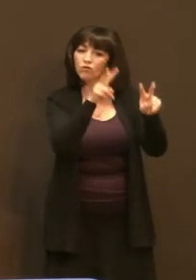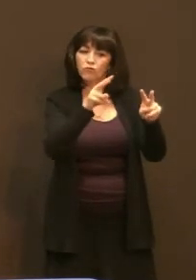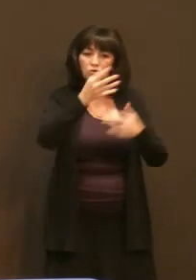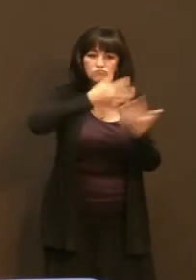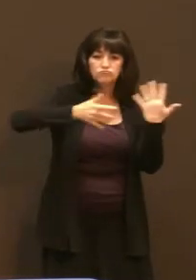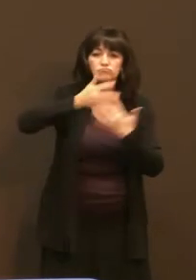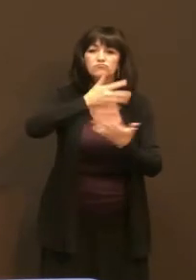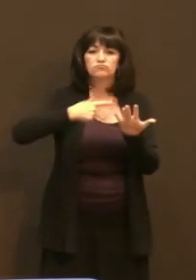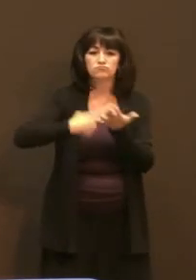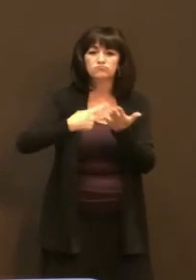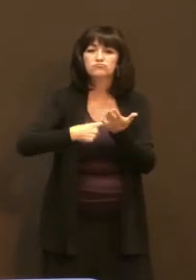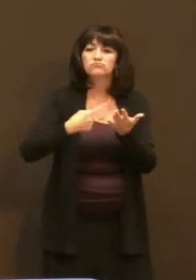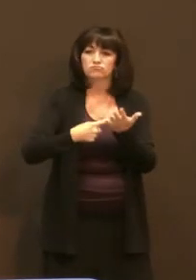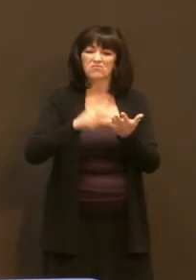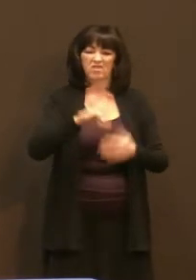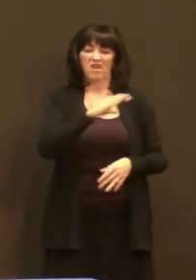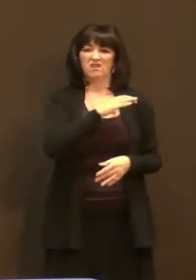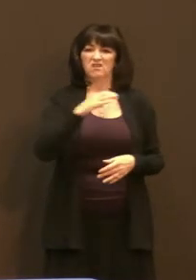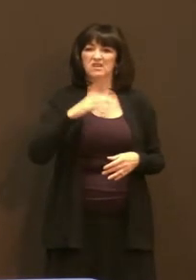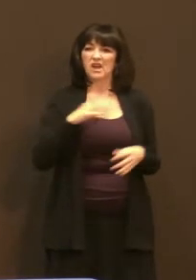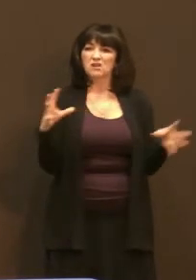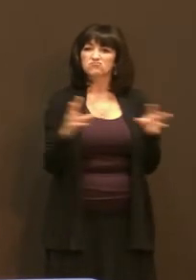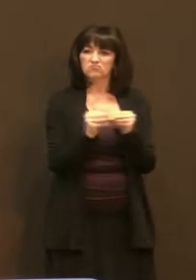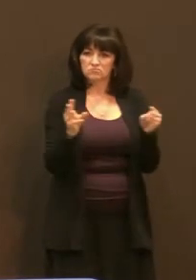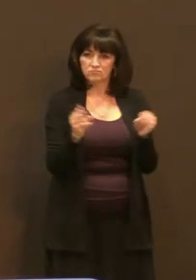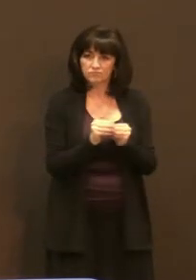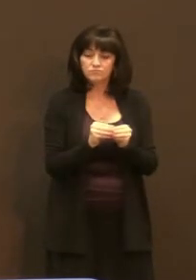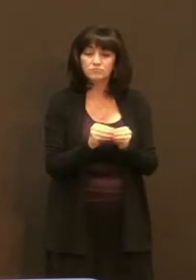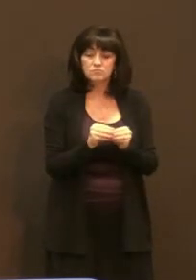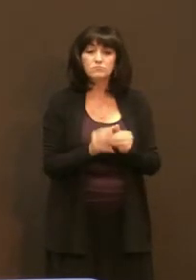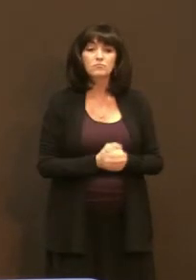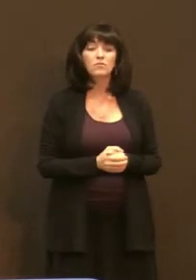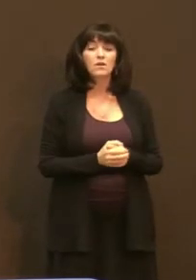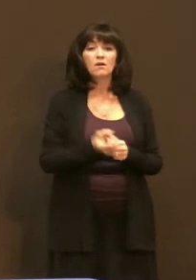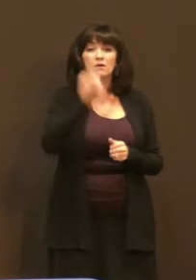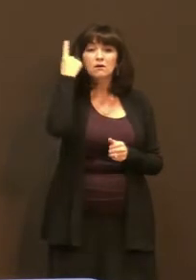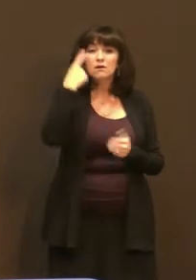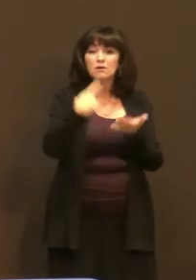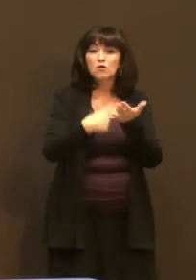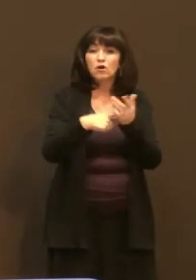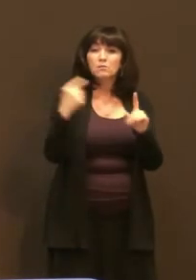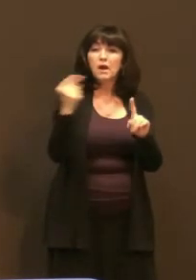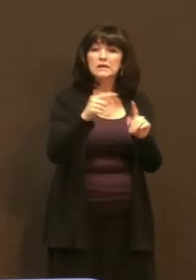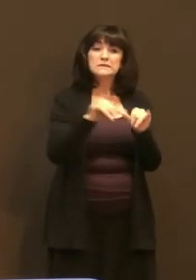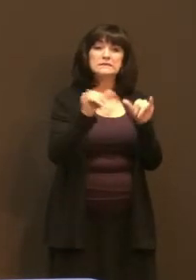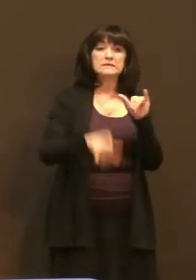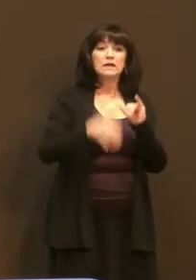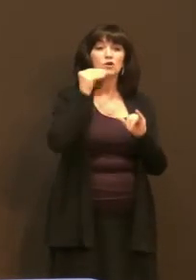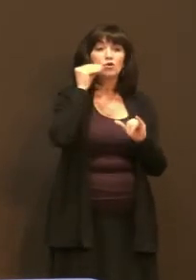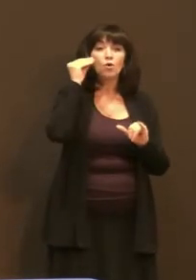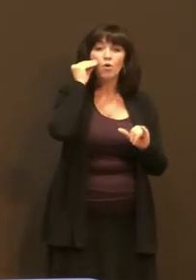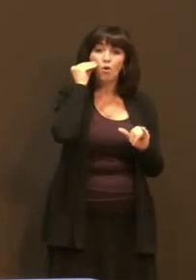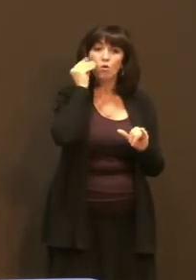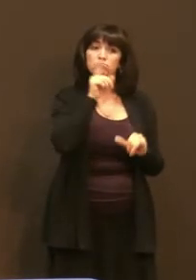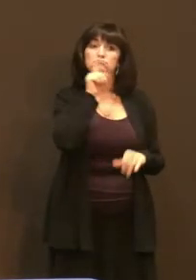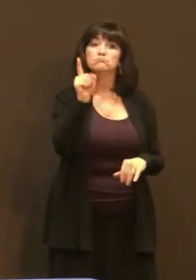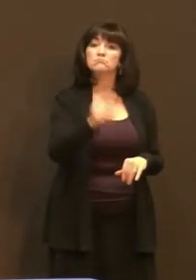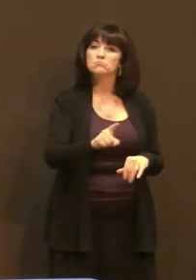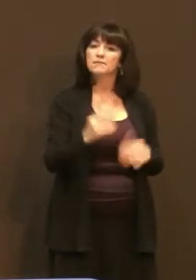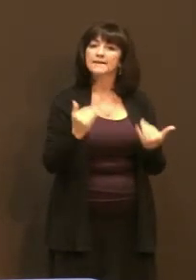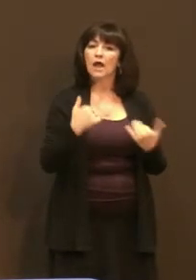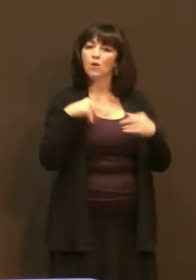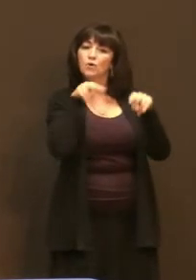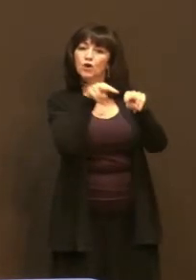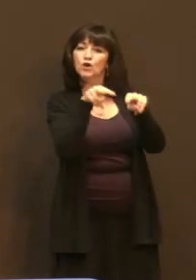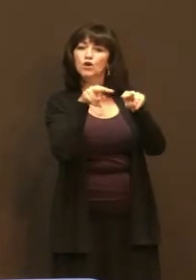the effect of the stay-at-home order and the emergency declaration on daily traffic counts. This will